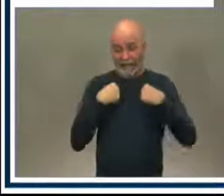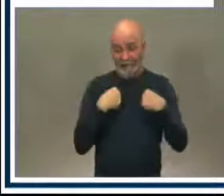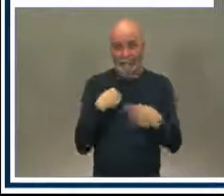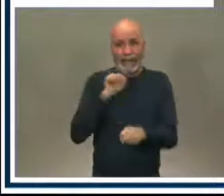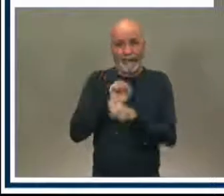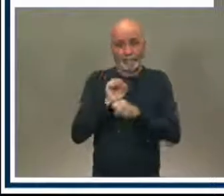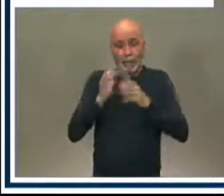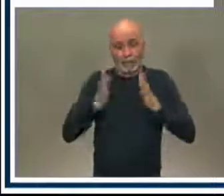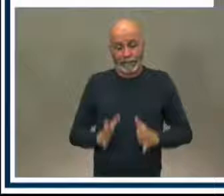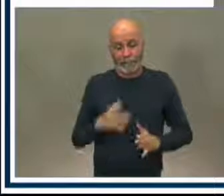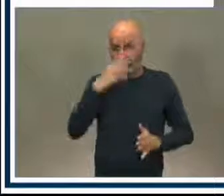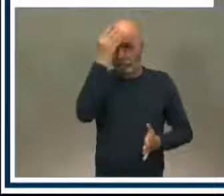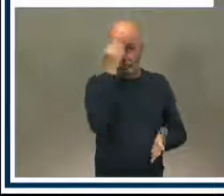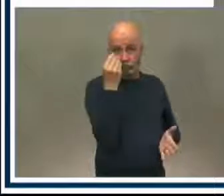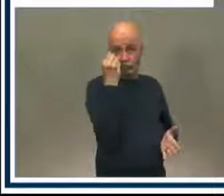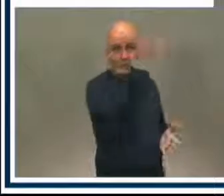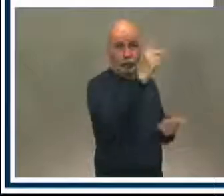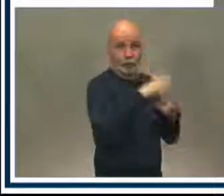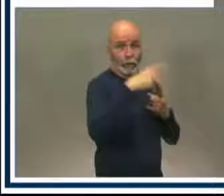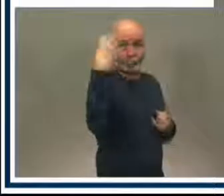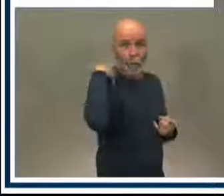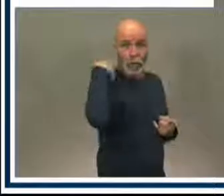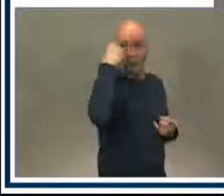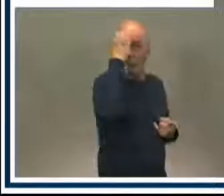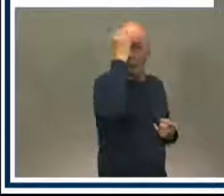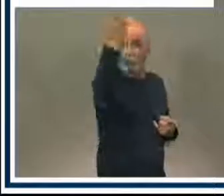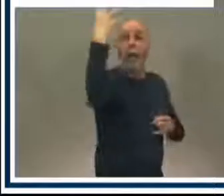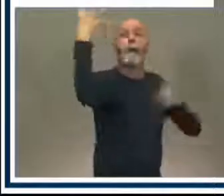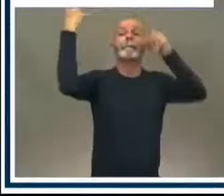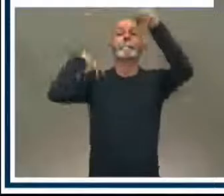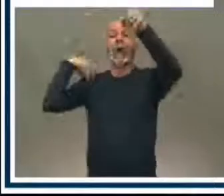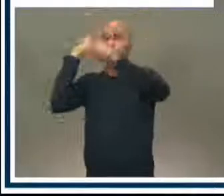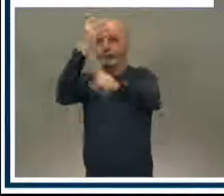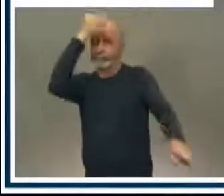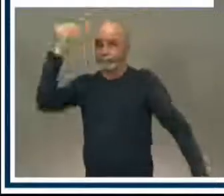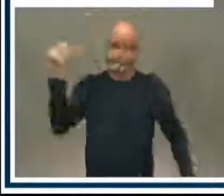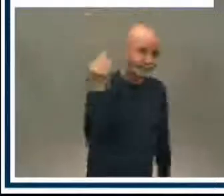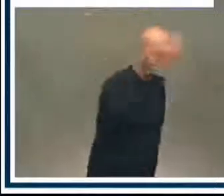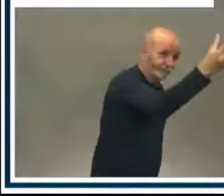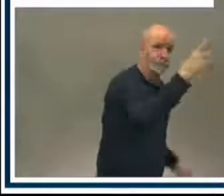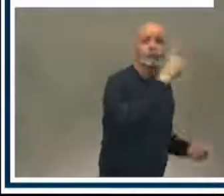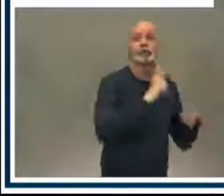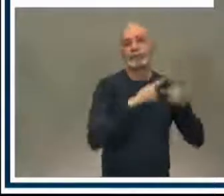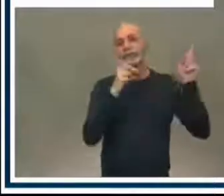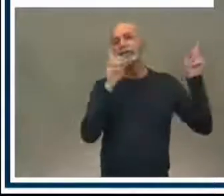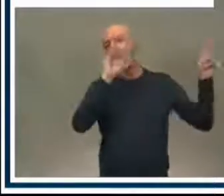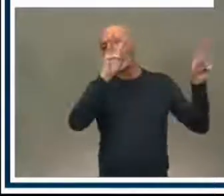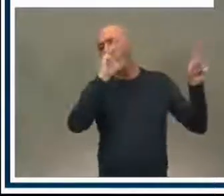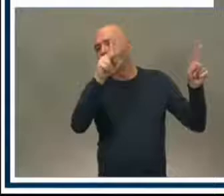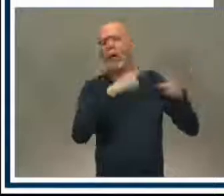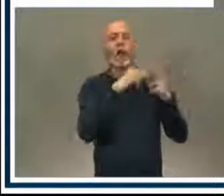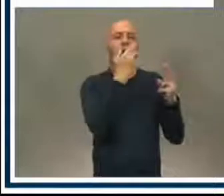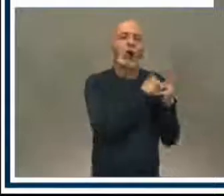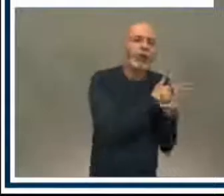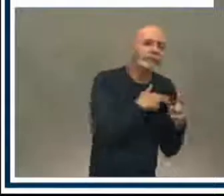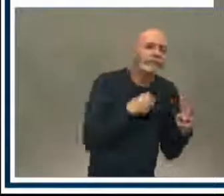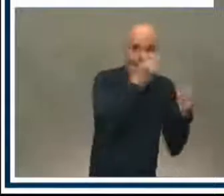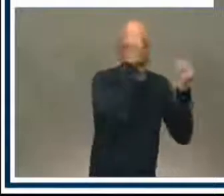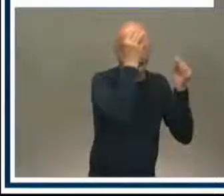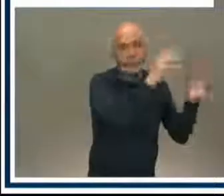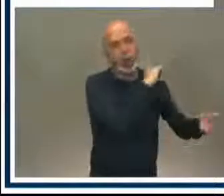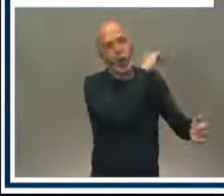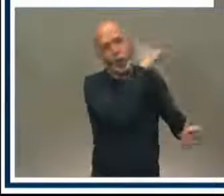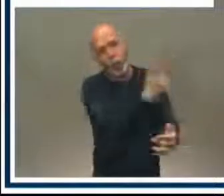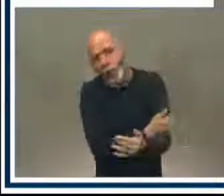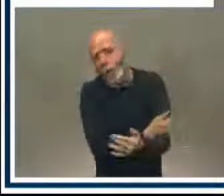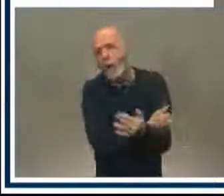have the employer, whether it's Nova Scotia Health Authority, IWK, Home Care Organization, EHS, we've said you need to then